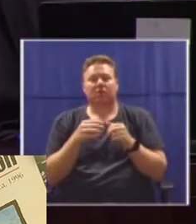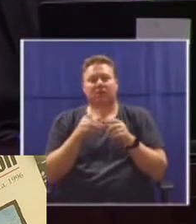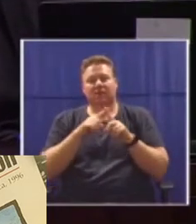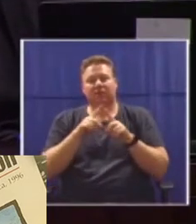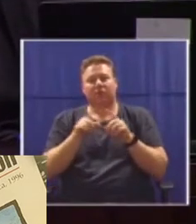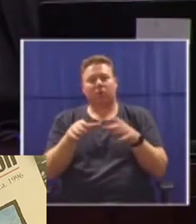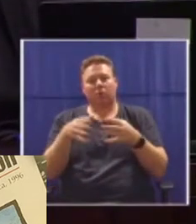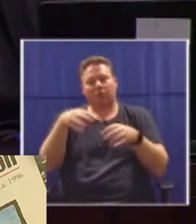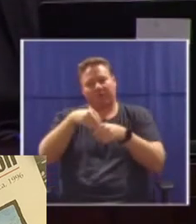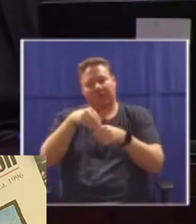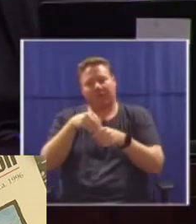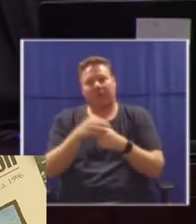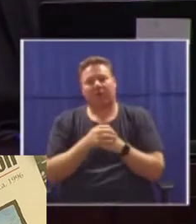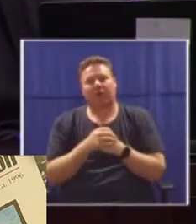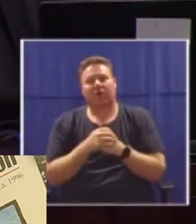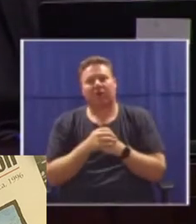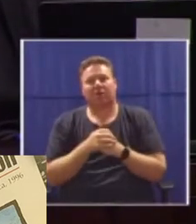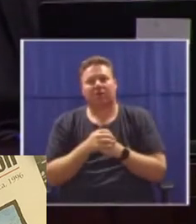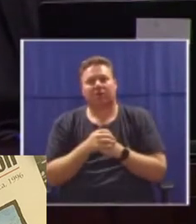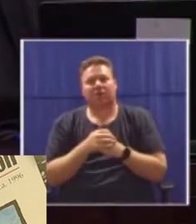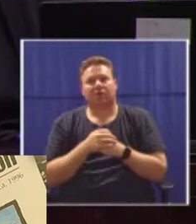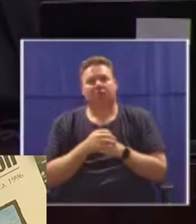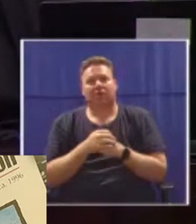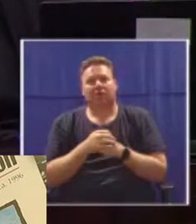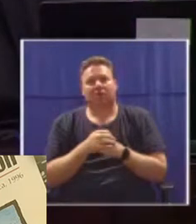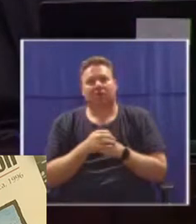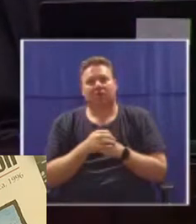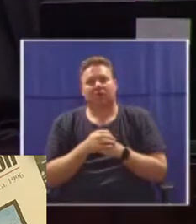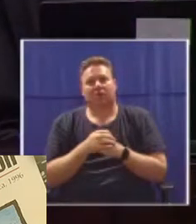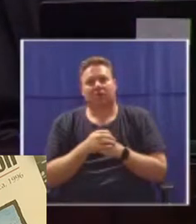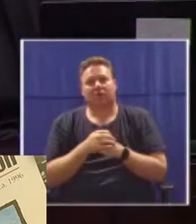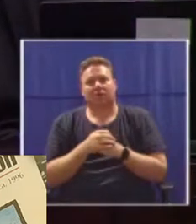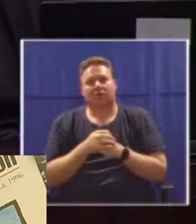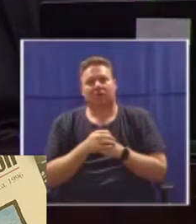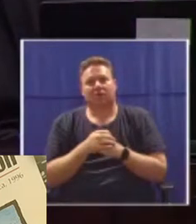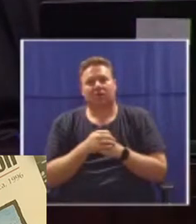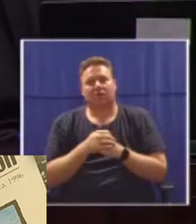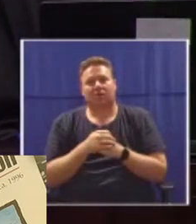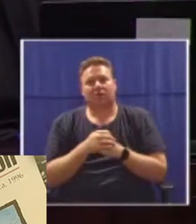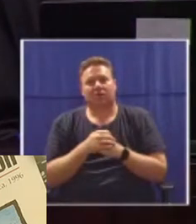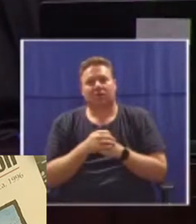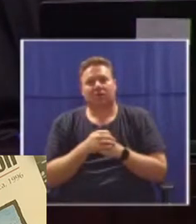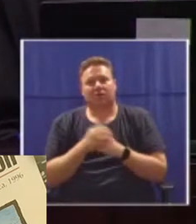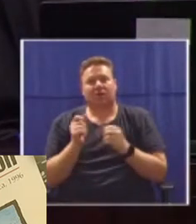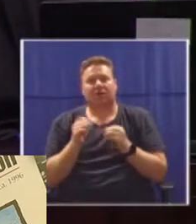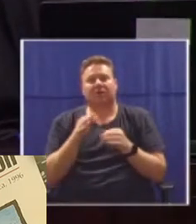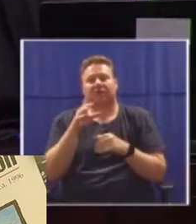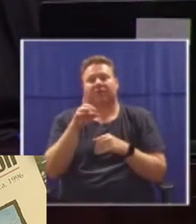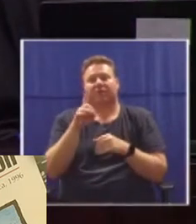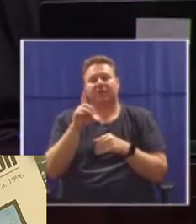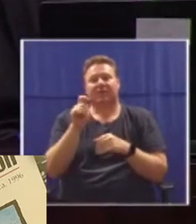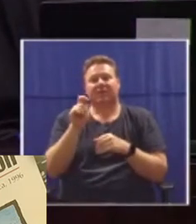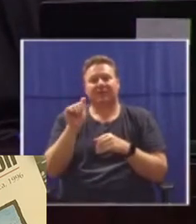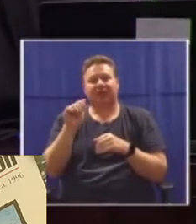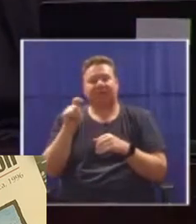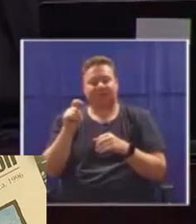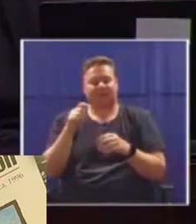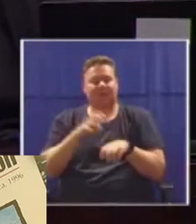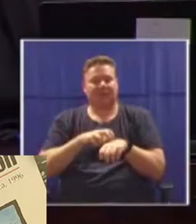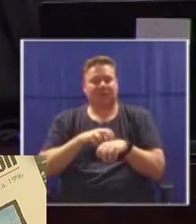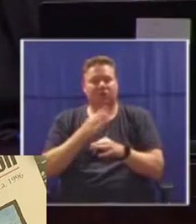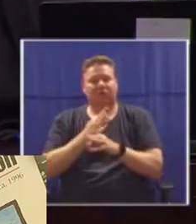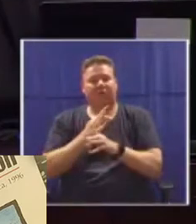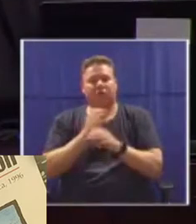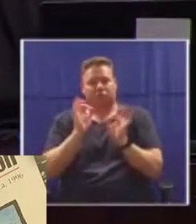with changing and growing needs of passengers. Therefore, if the TAT is to function successfully, it must also be